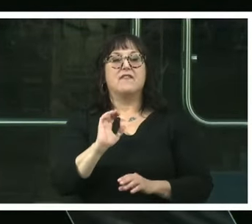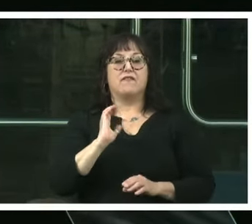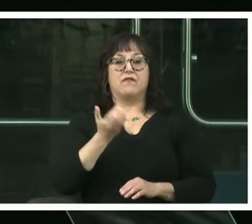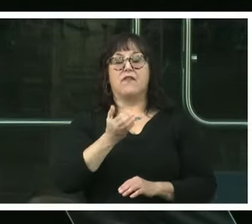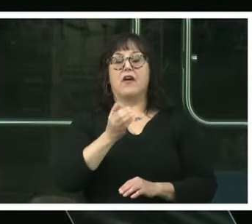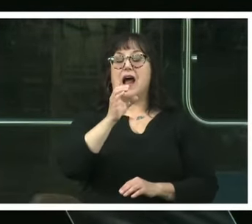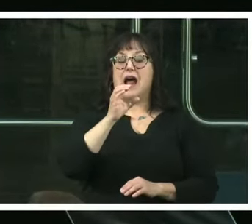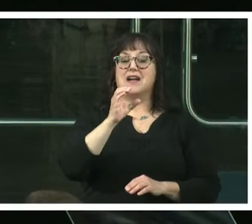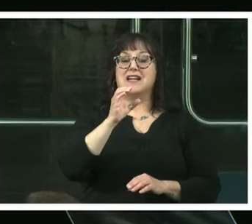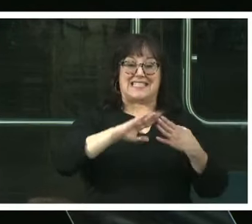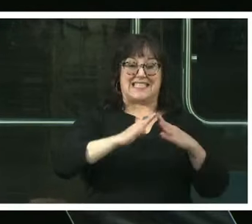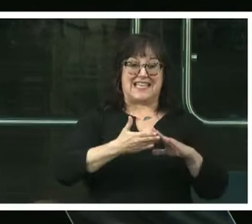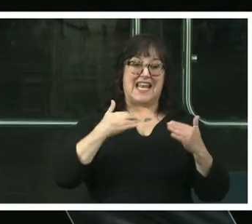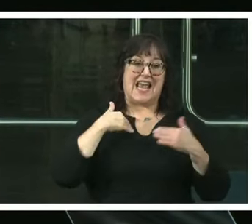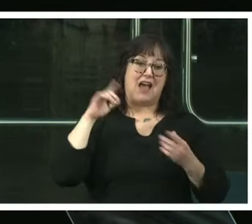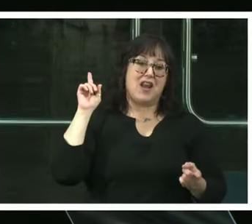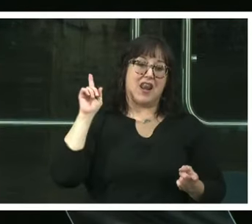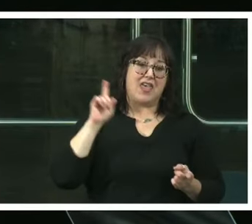city.